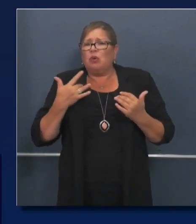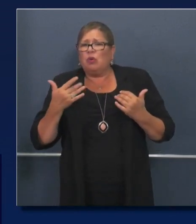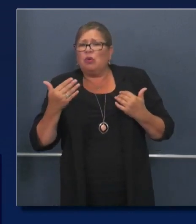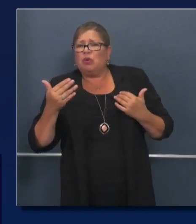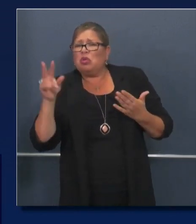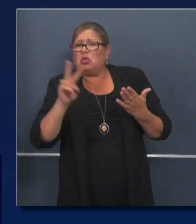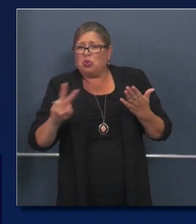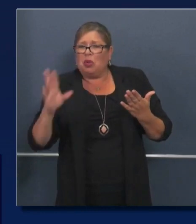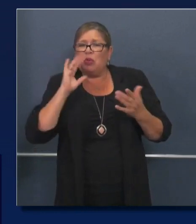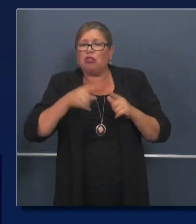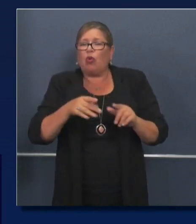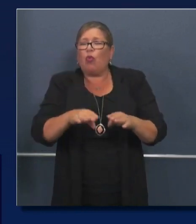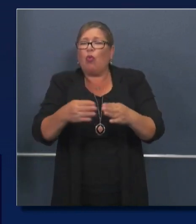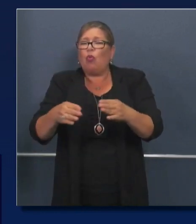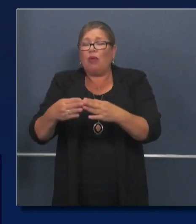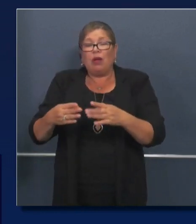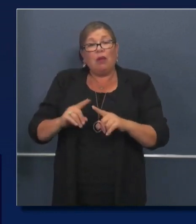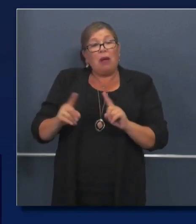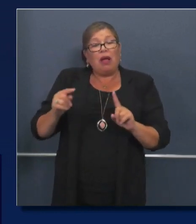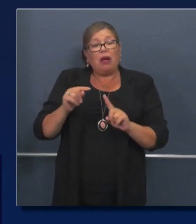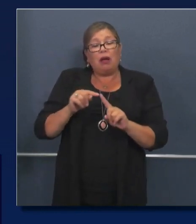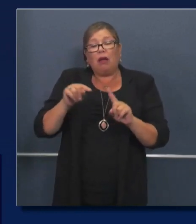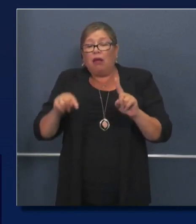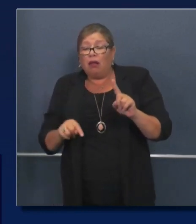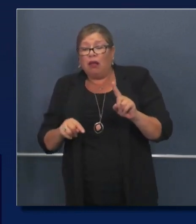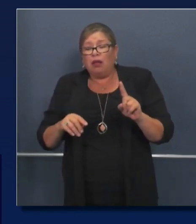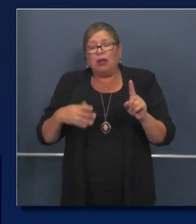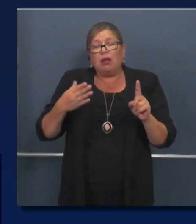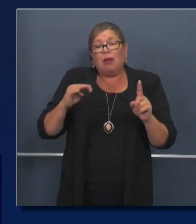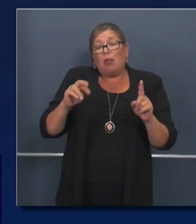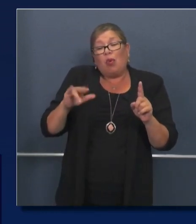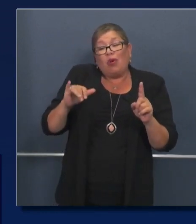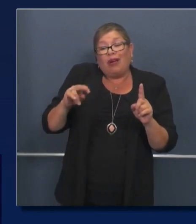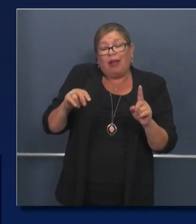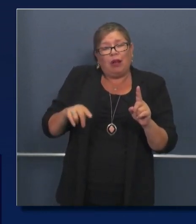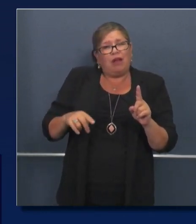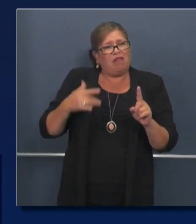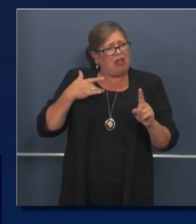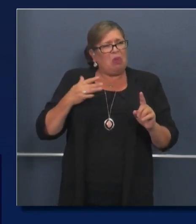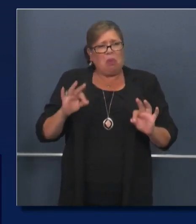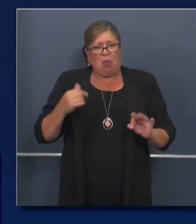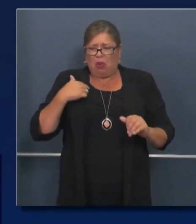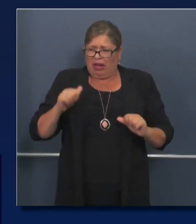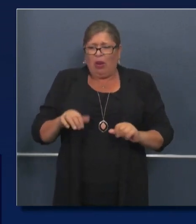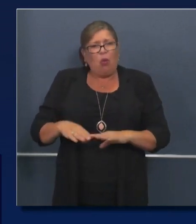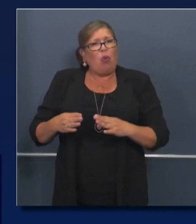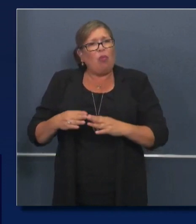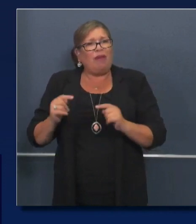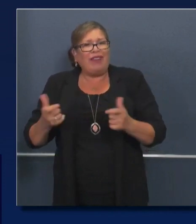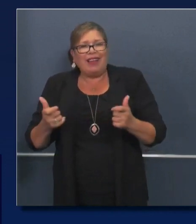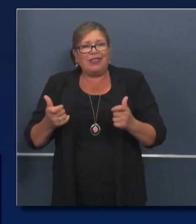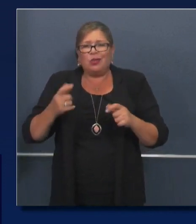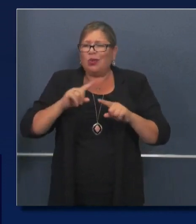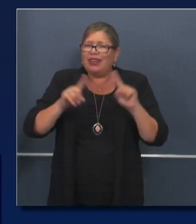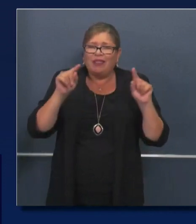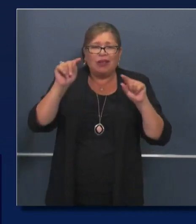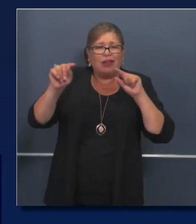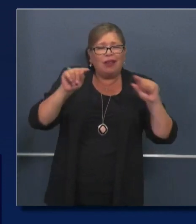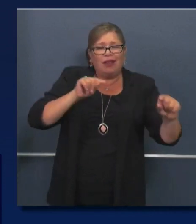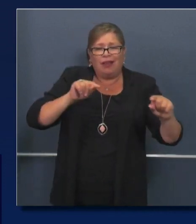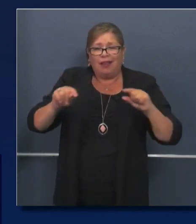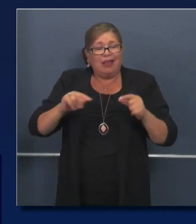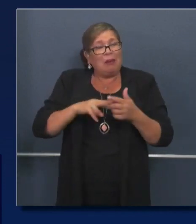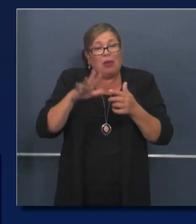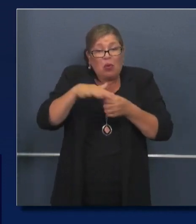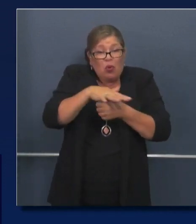than other parts of the Bay Area. Marin than other parts of the Bay Area. Again, local public health officers using data will decide